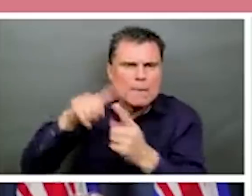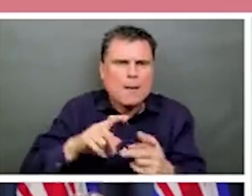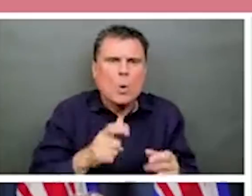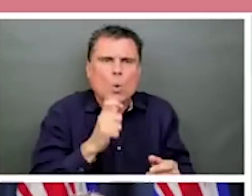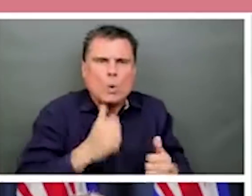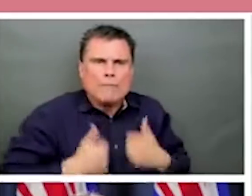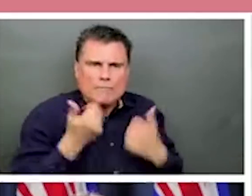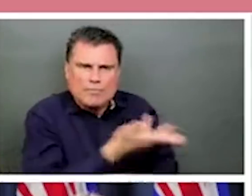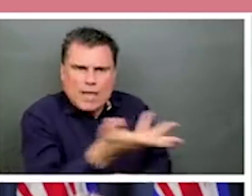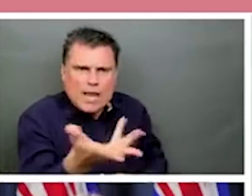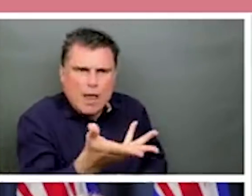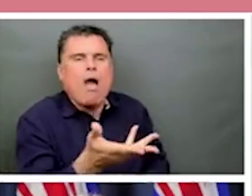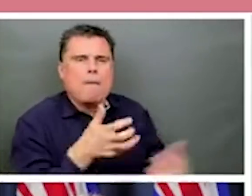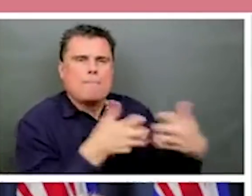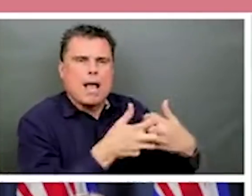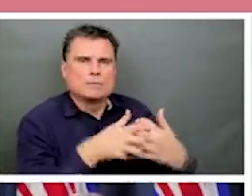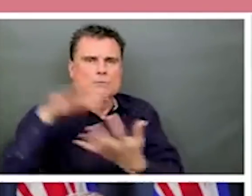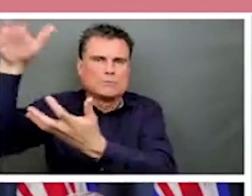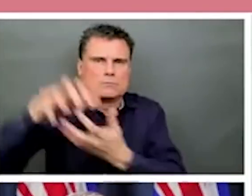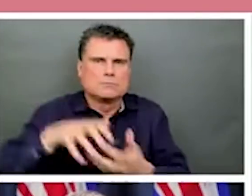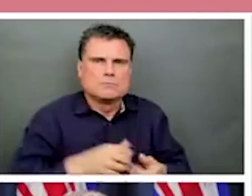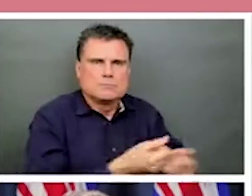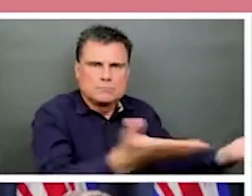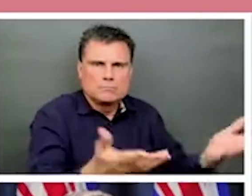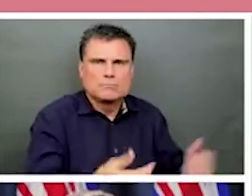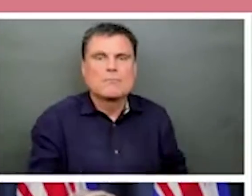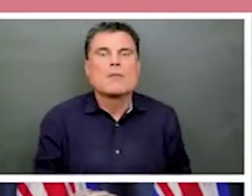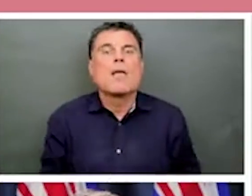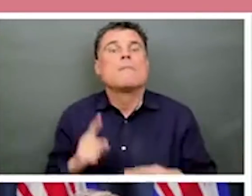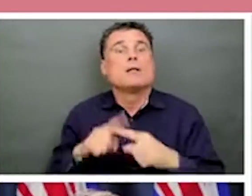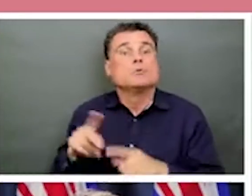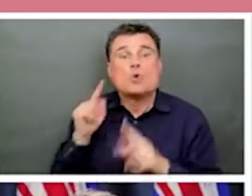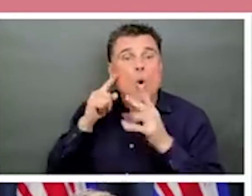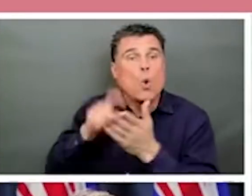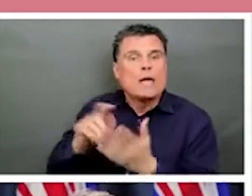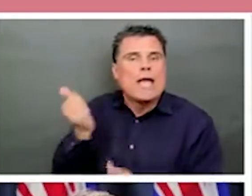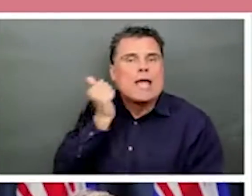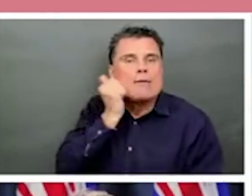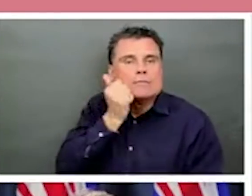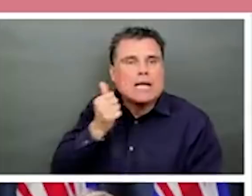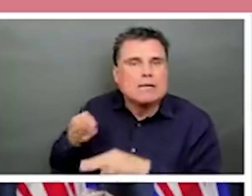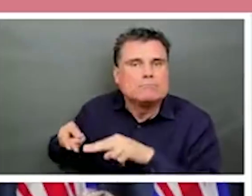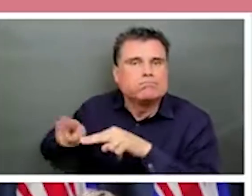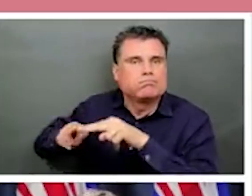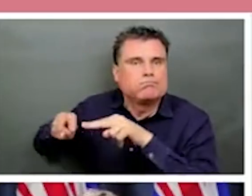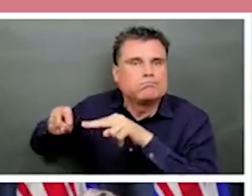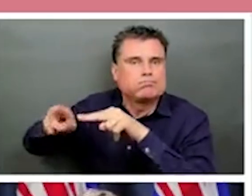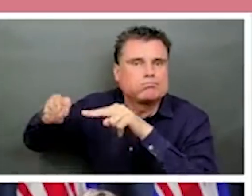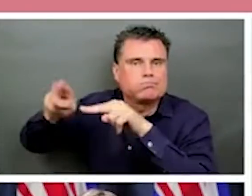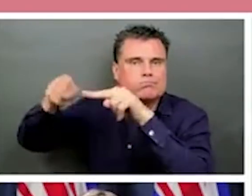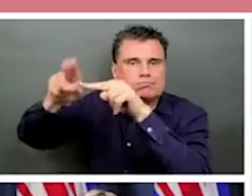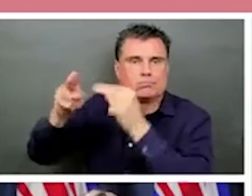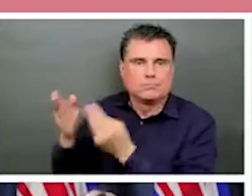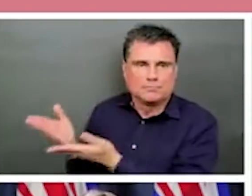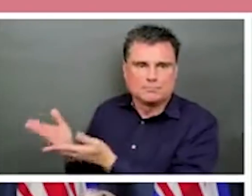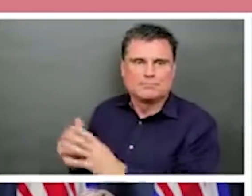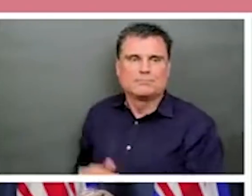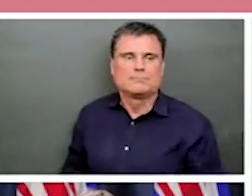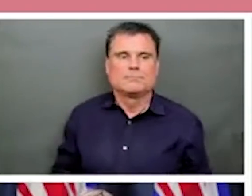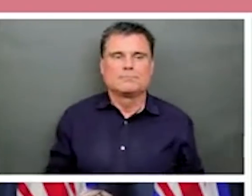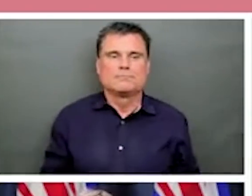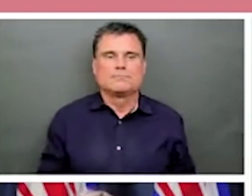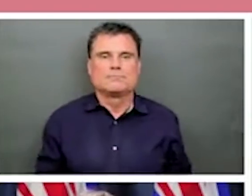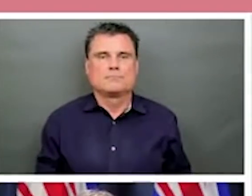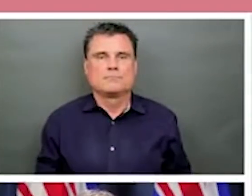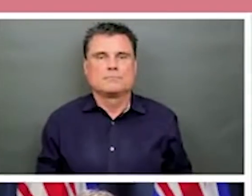be across our clinics. About half of the 150,000 clinically extremely vulnerable patients will